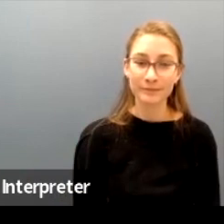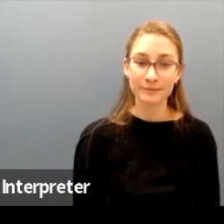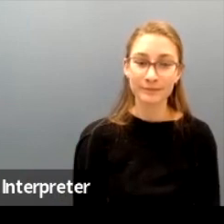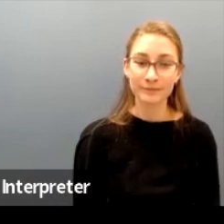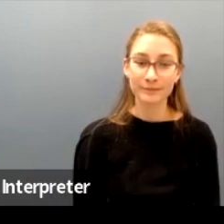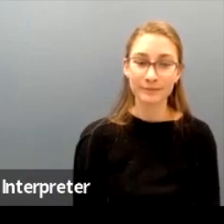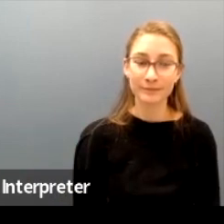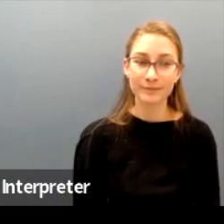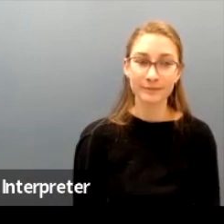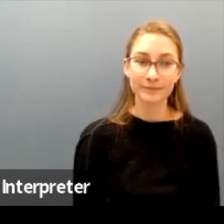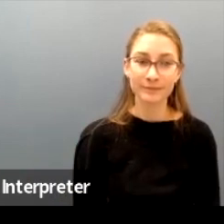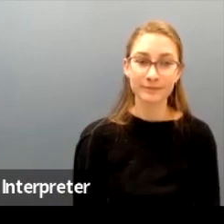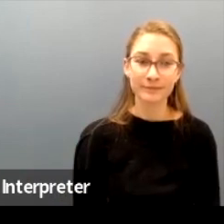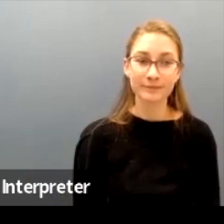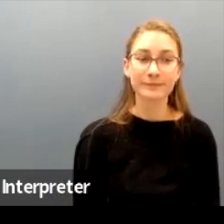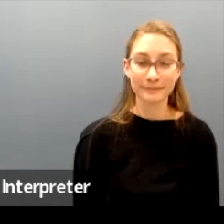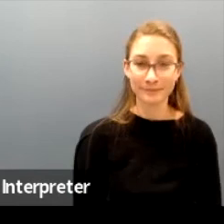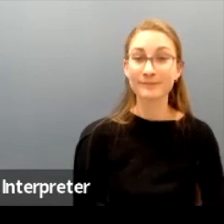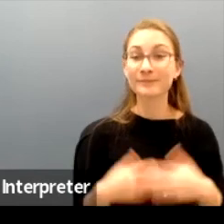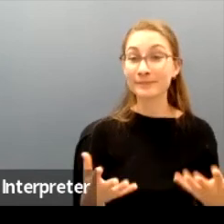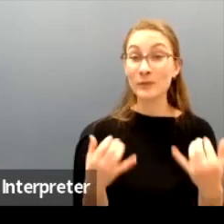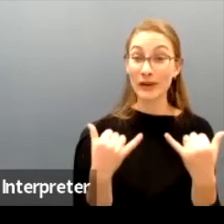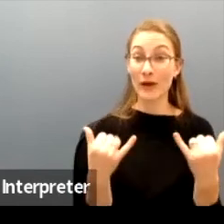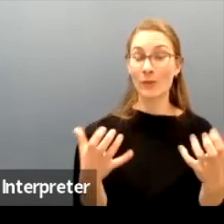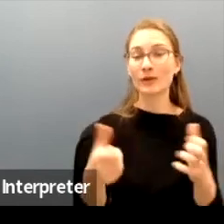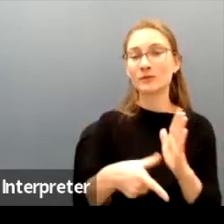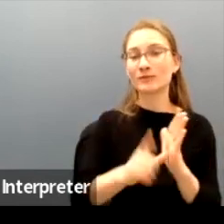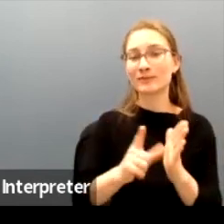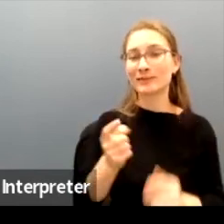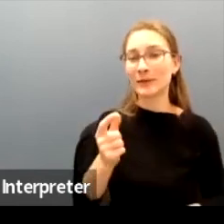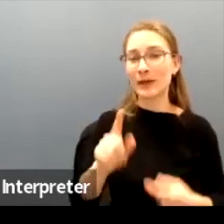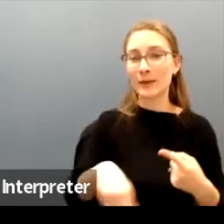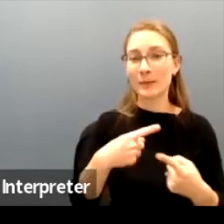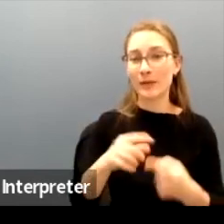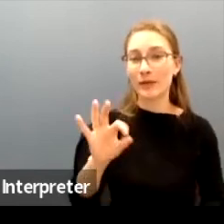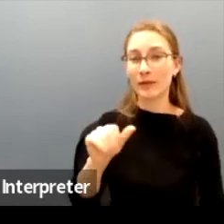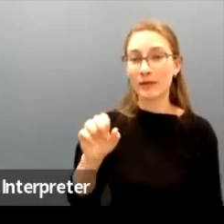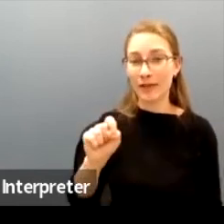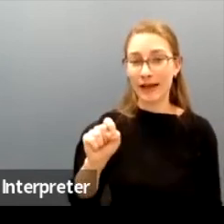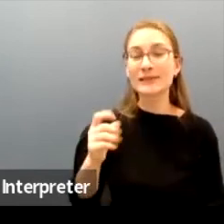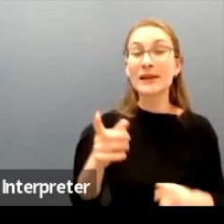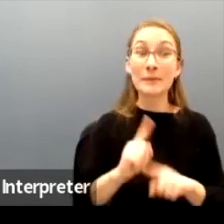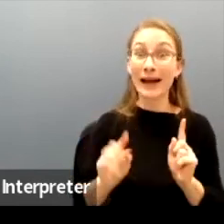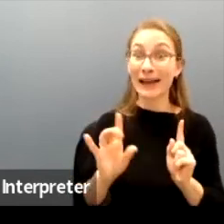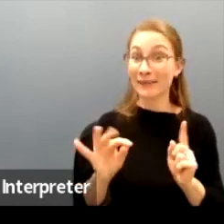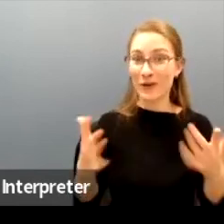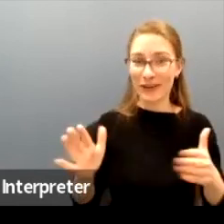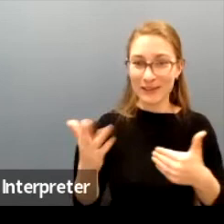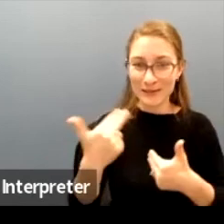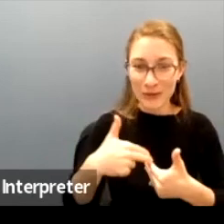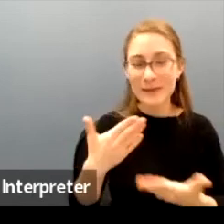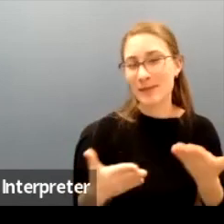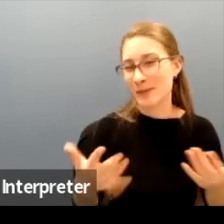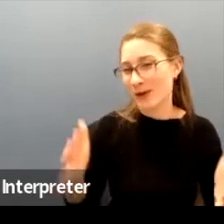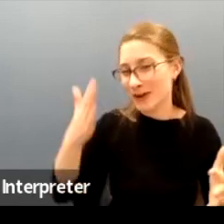All right, so I usually go over a little bit about what FAAST is, but because you're here, I'm assuming you know what FAAST is. I'll kind of go a quick